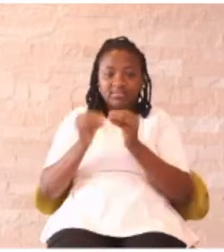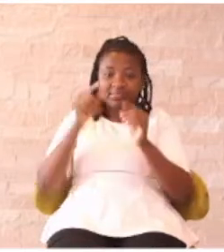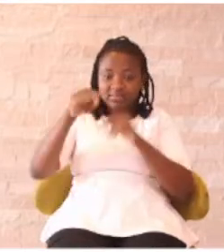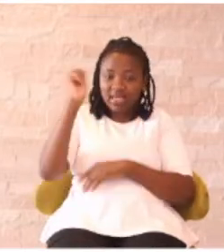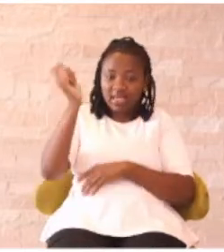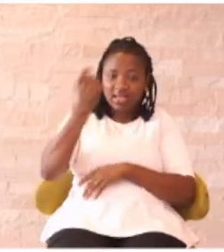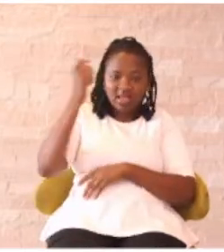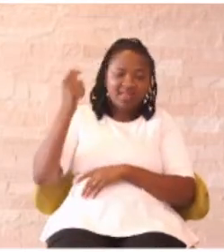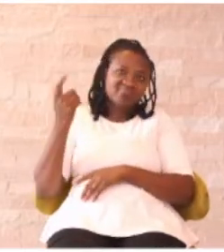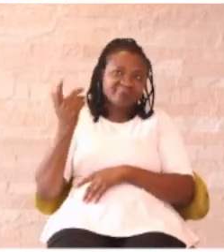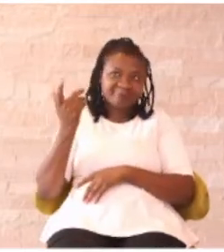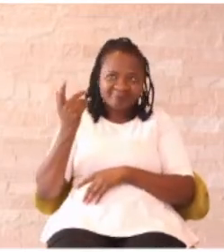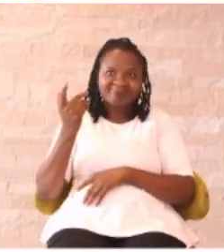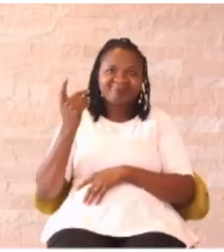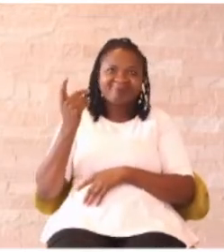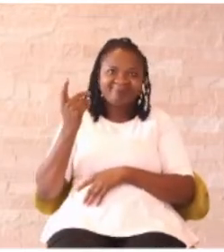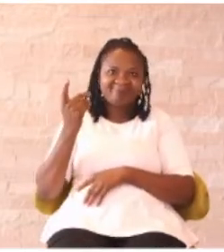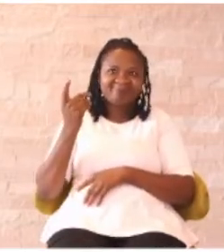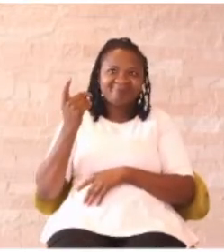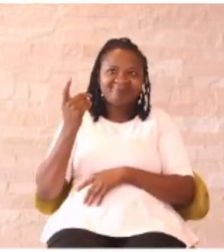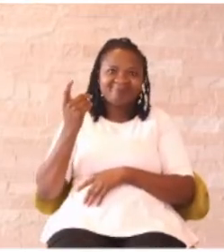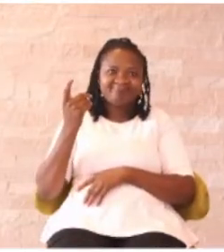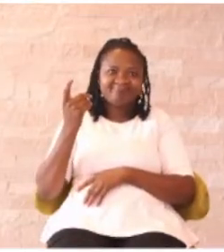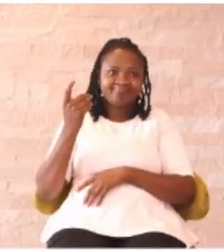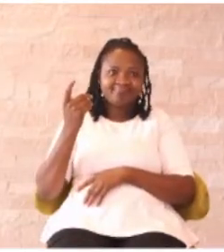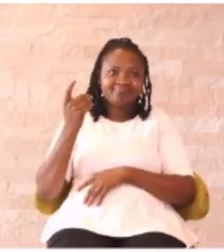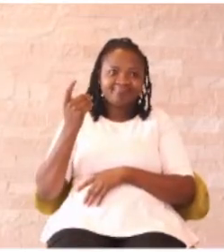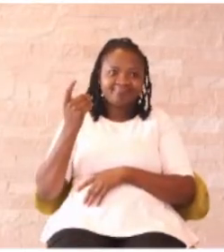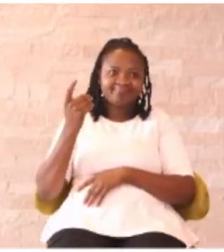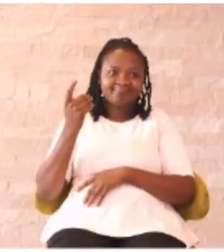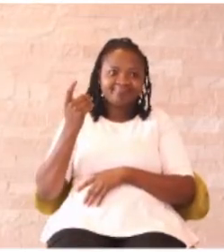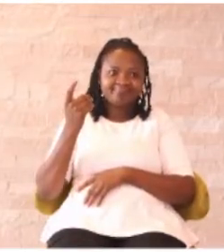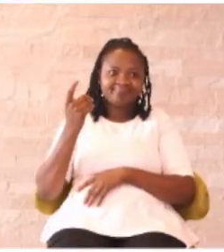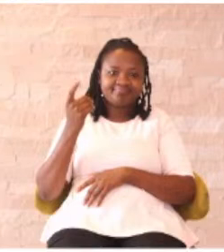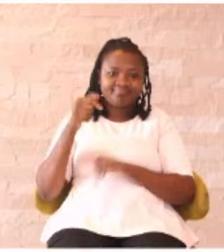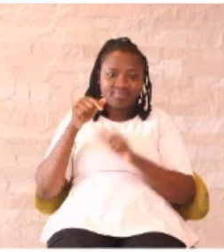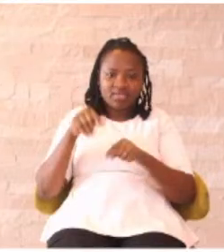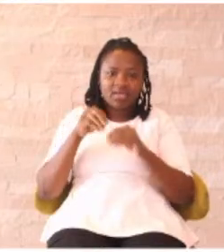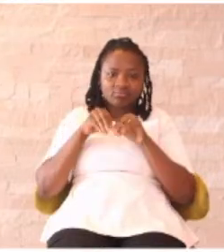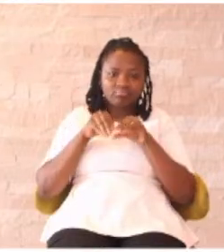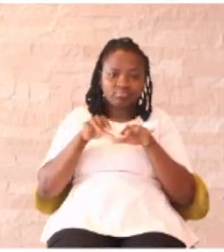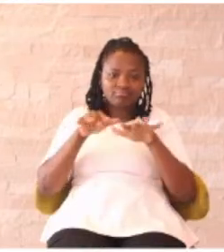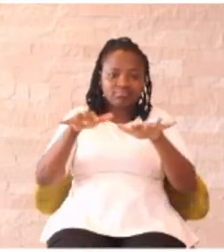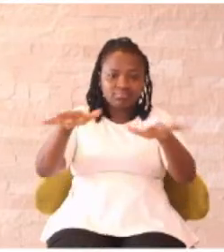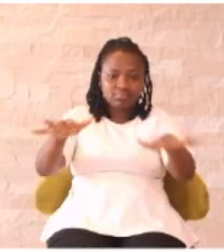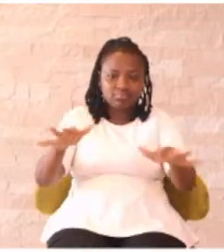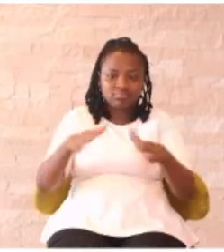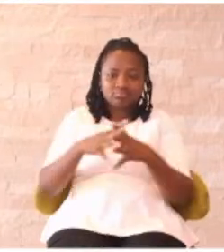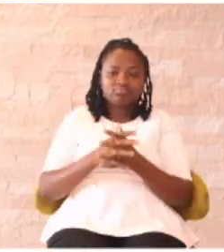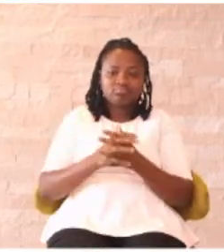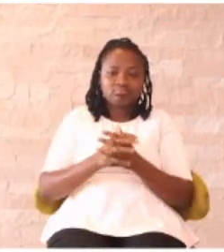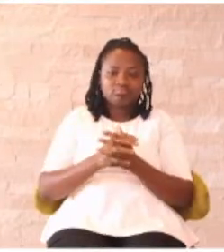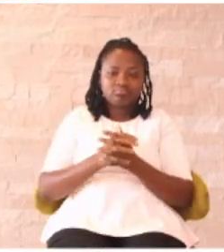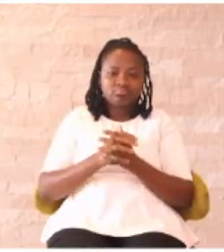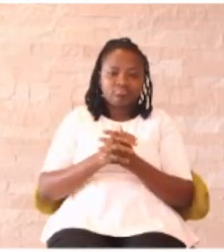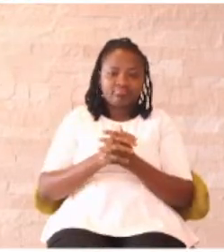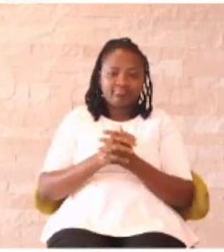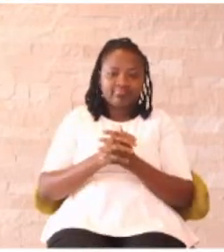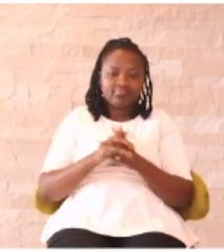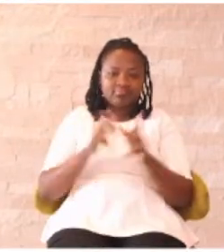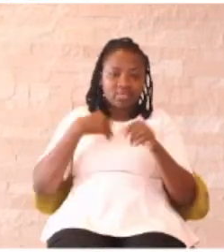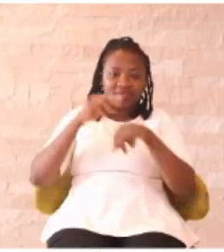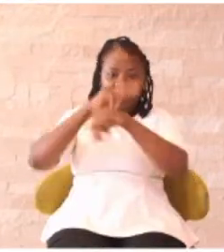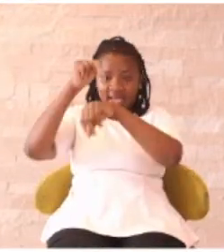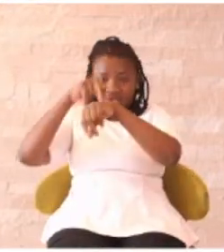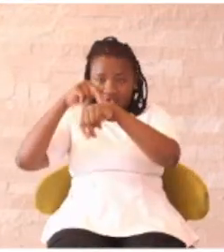has now been cascaded, so to speak, or is done. There's the national one, and